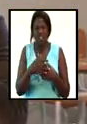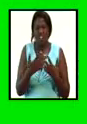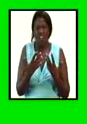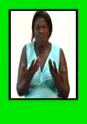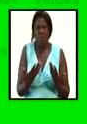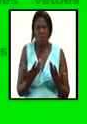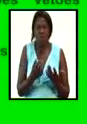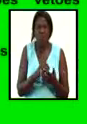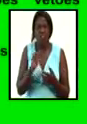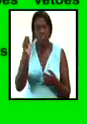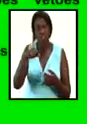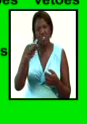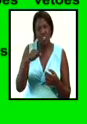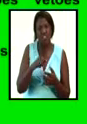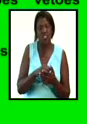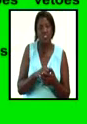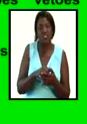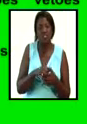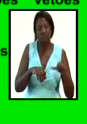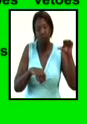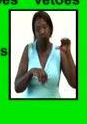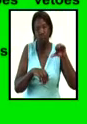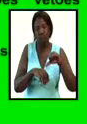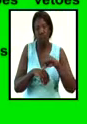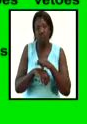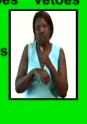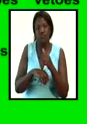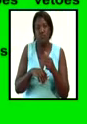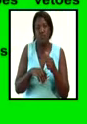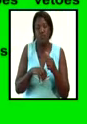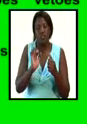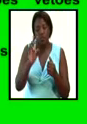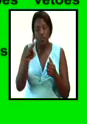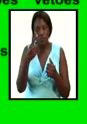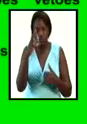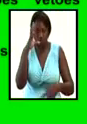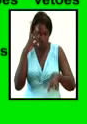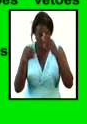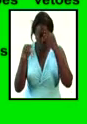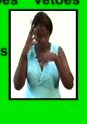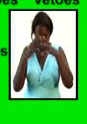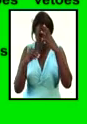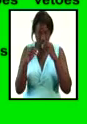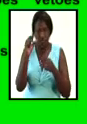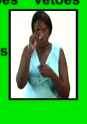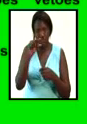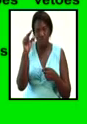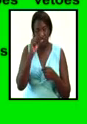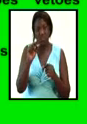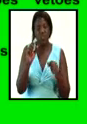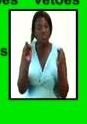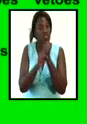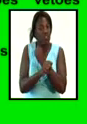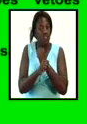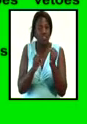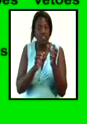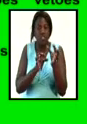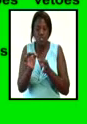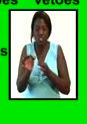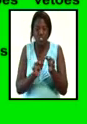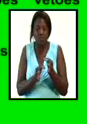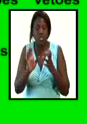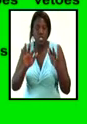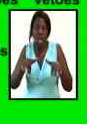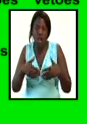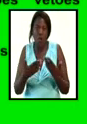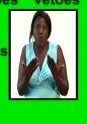Sure. Yes, unfortunately these words must be memorized because there is no simple rule to explain the